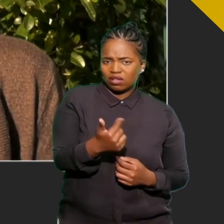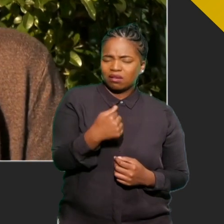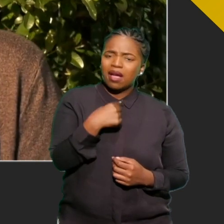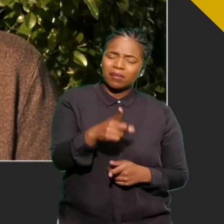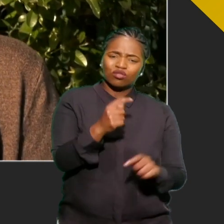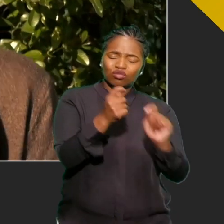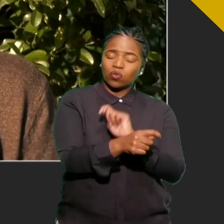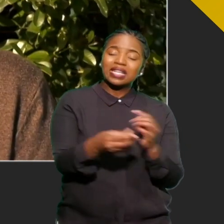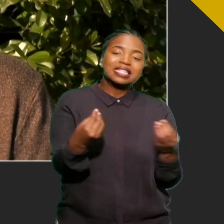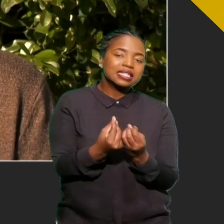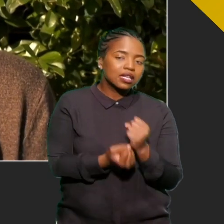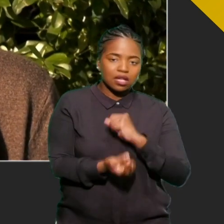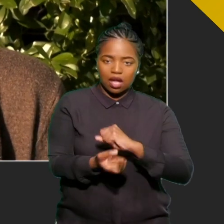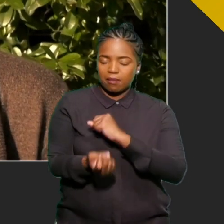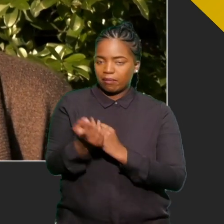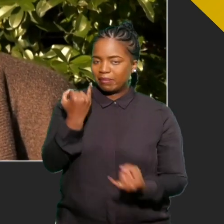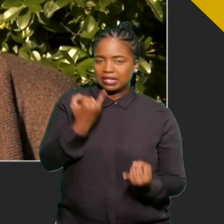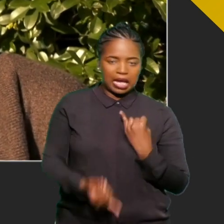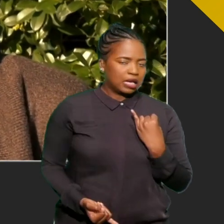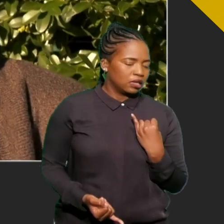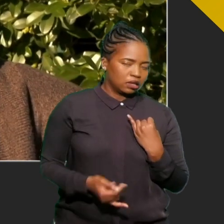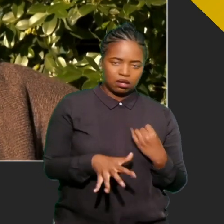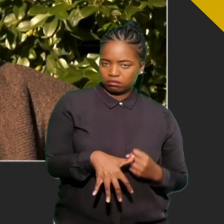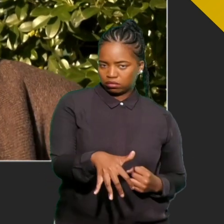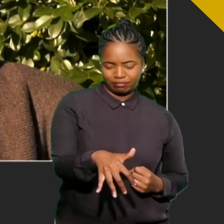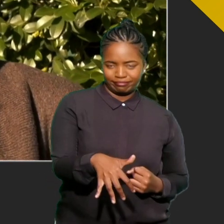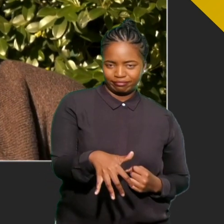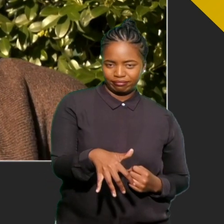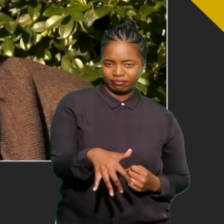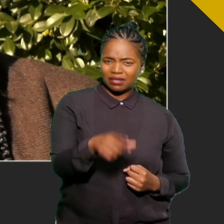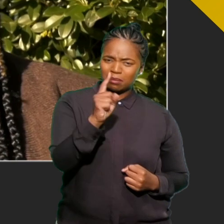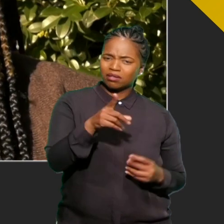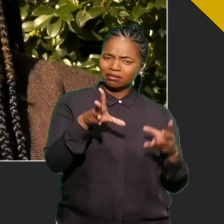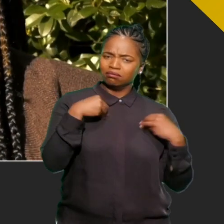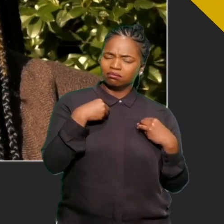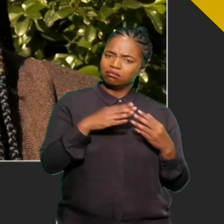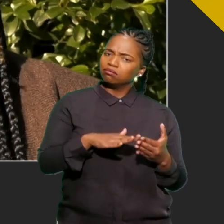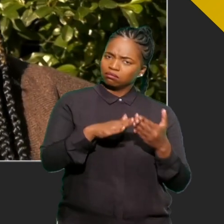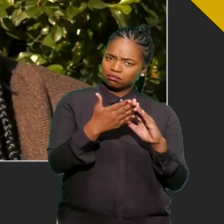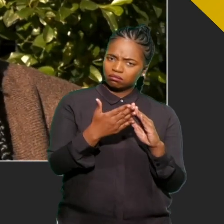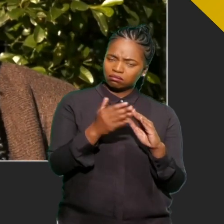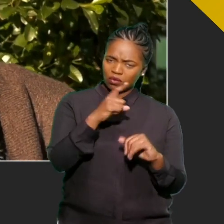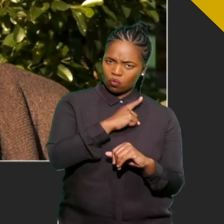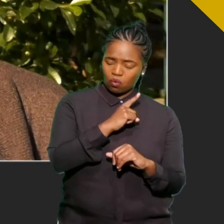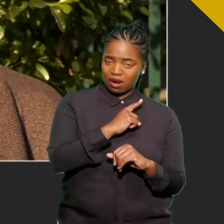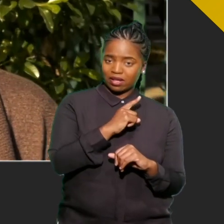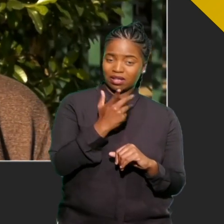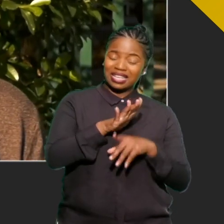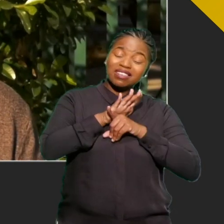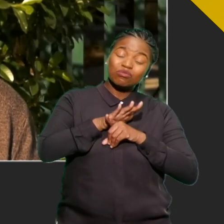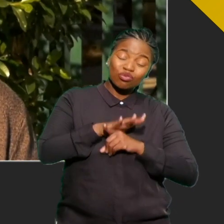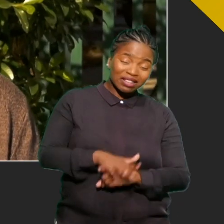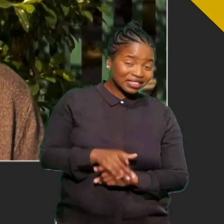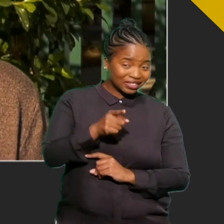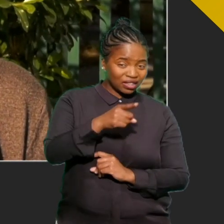because if these things happen by accident, I still should be accepted in society. But then going back to your question, that's one of